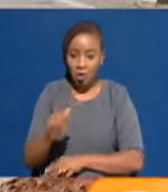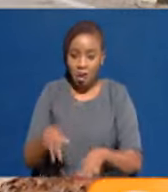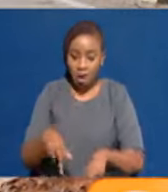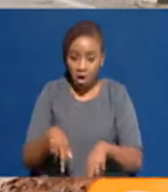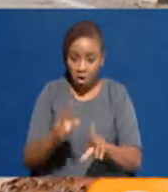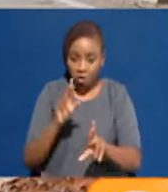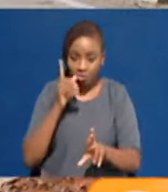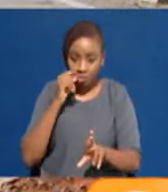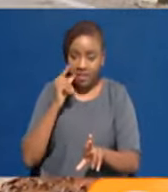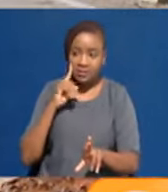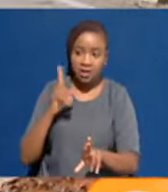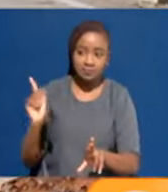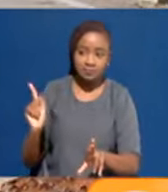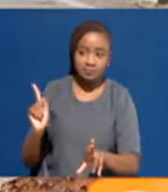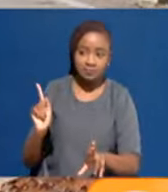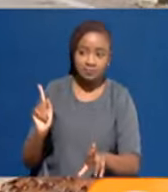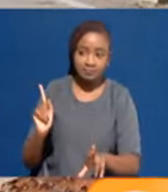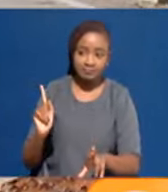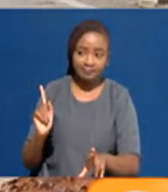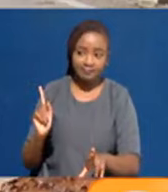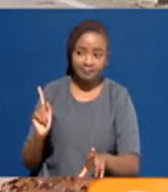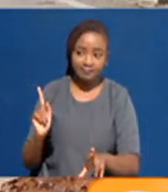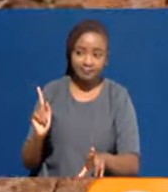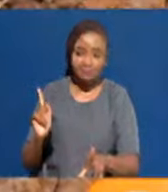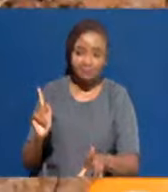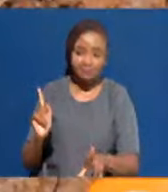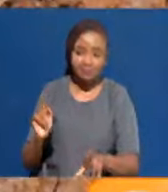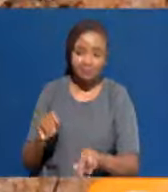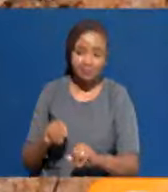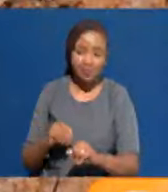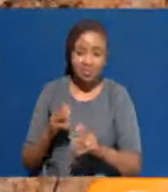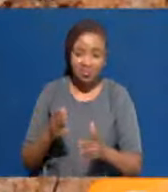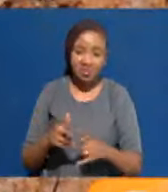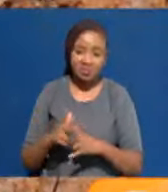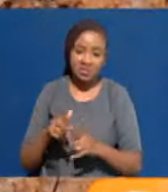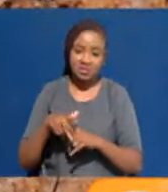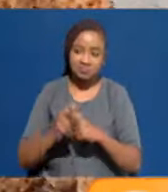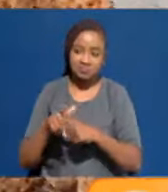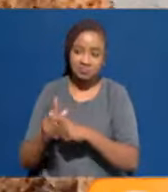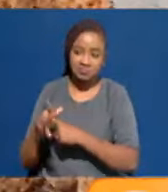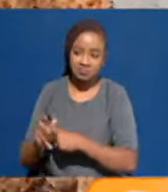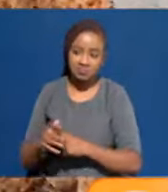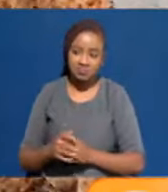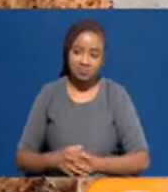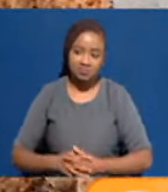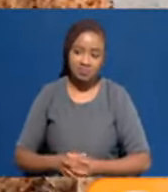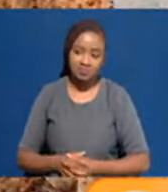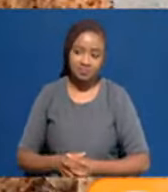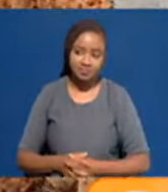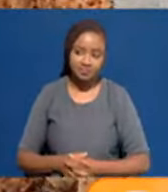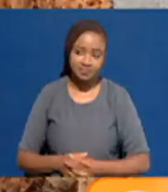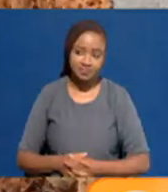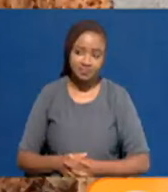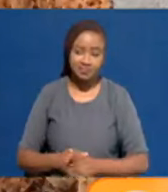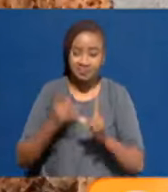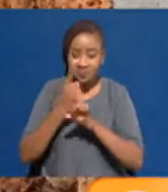cut off at Bilbil by floods, with reconstruction starting soon afterwards. Some roads in